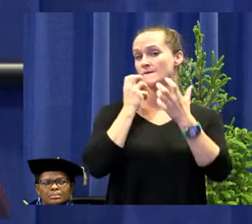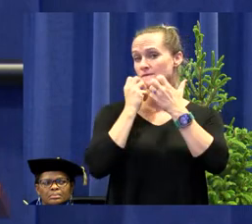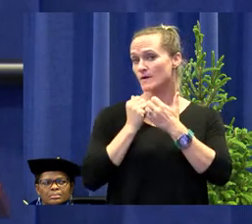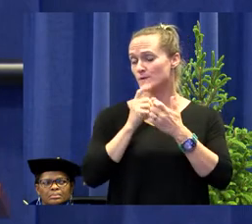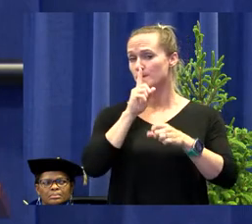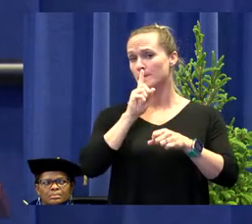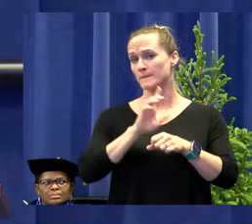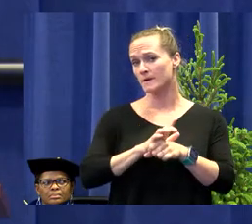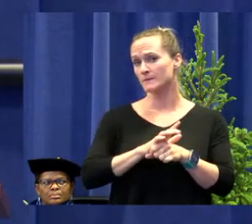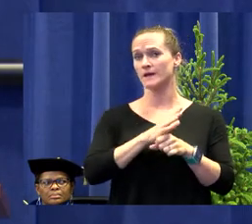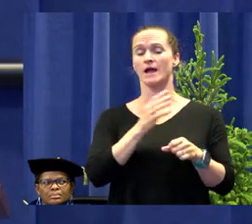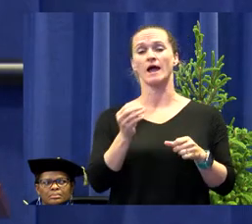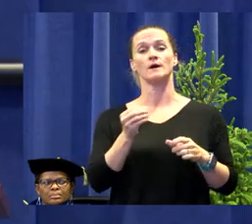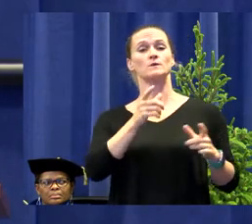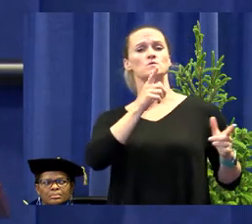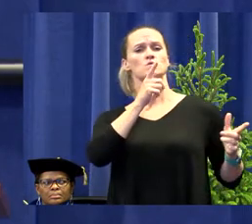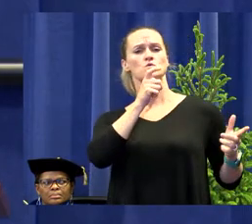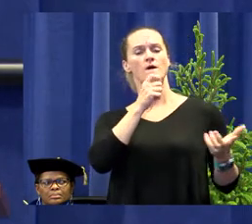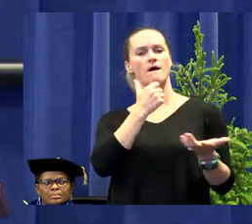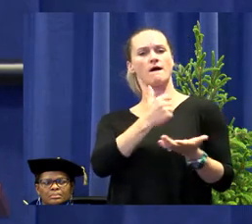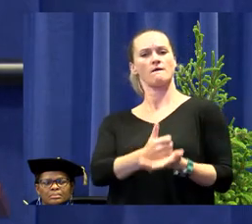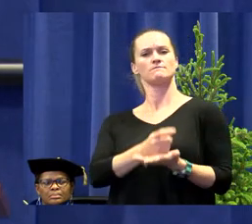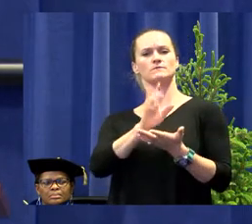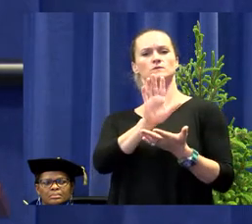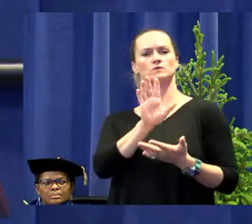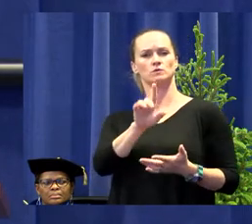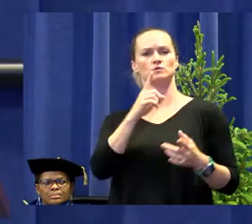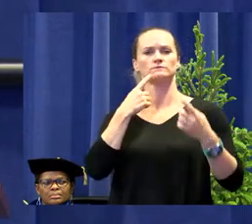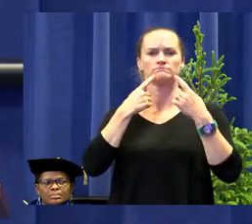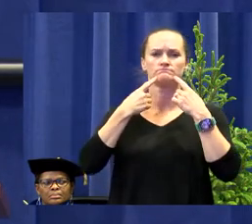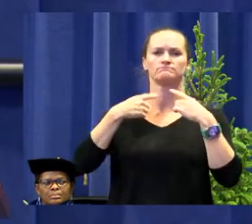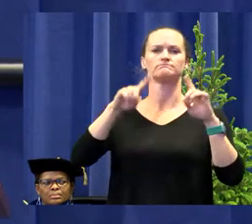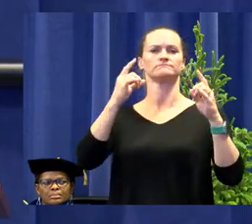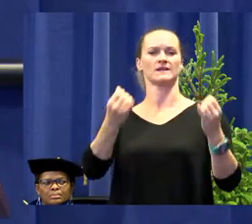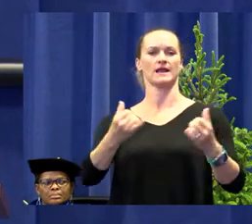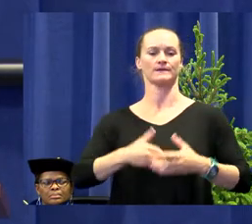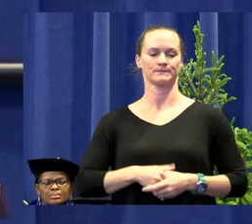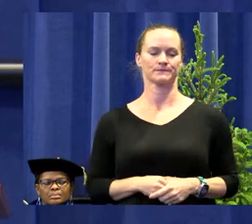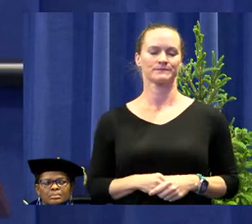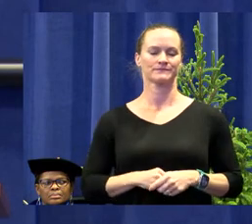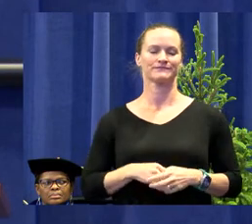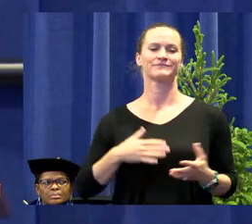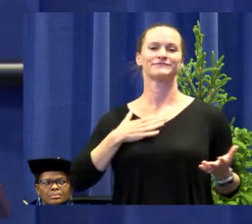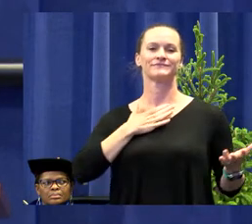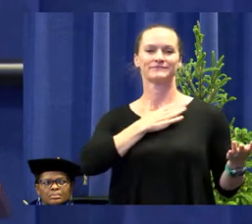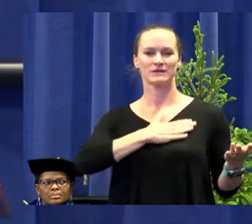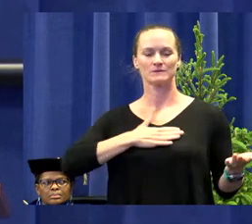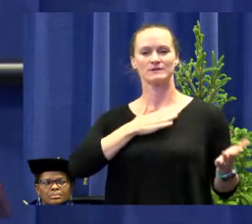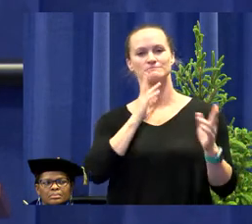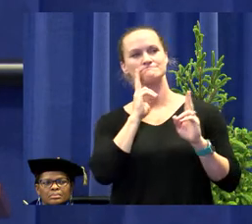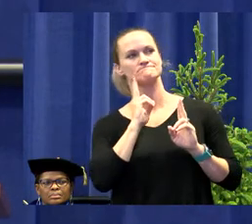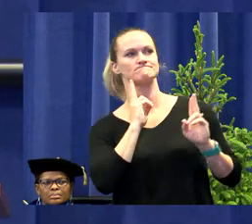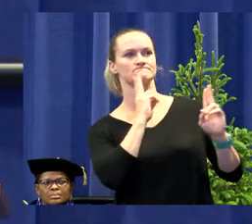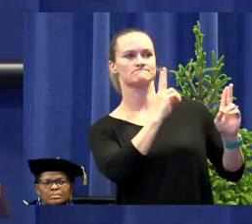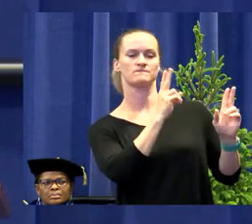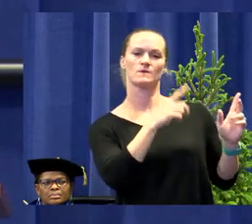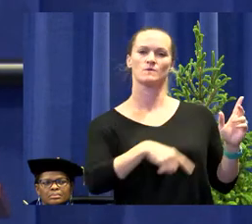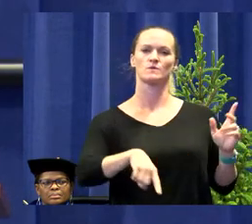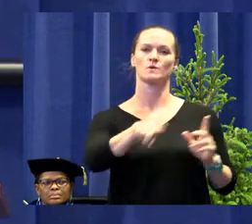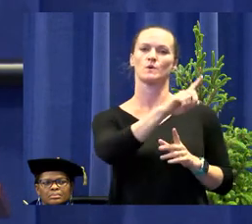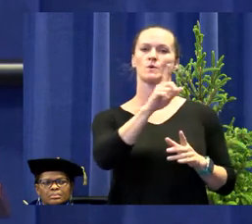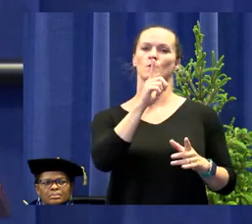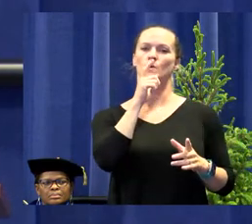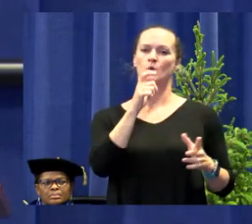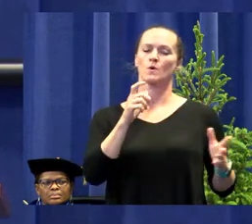people whose dedication make this milestone possible. Please join me as we recognize those who have made possible